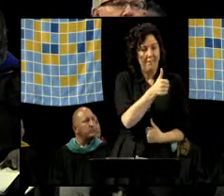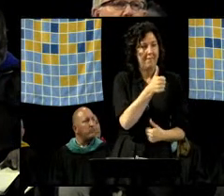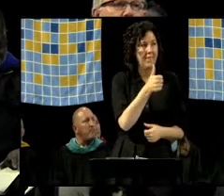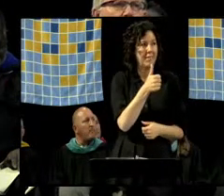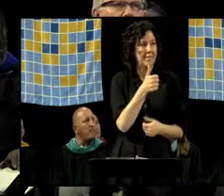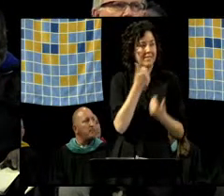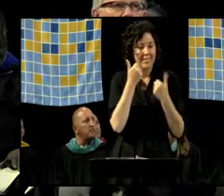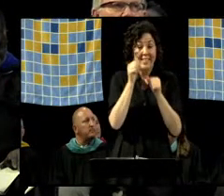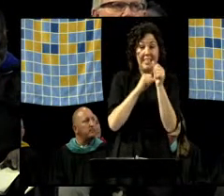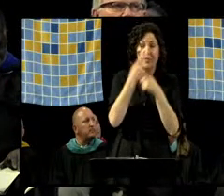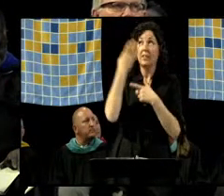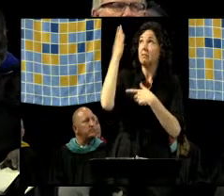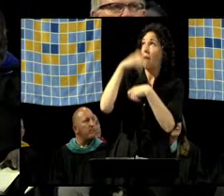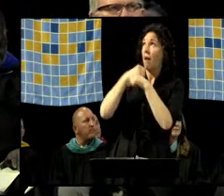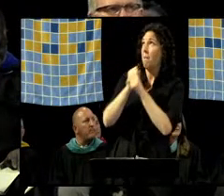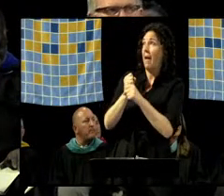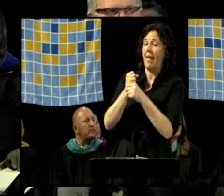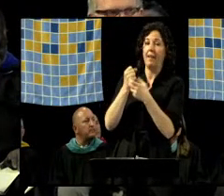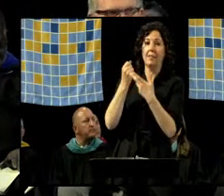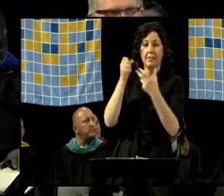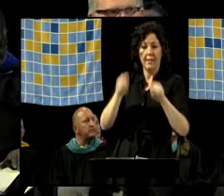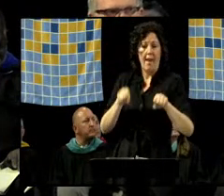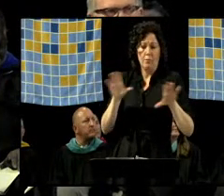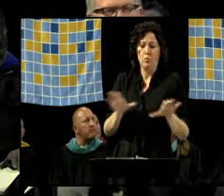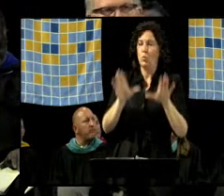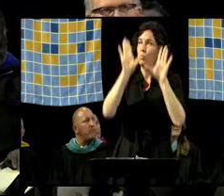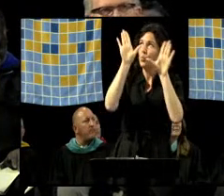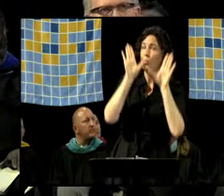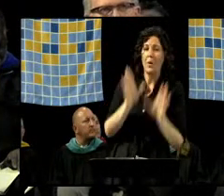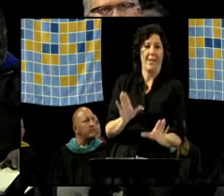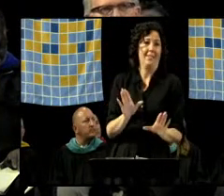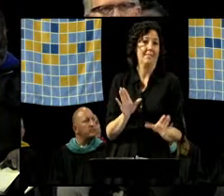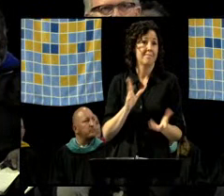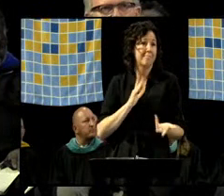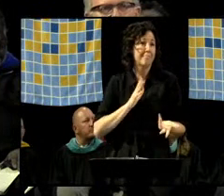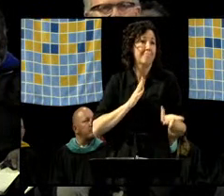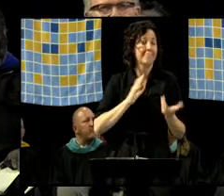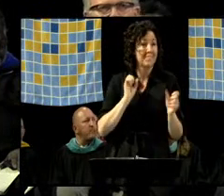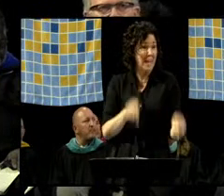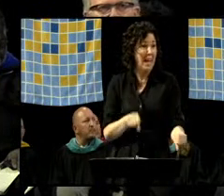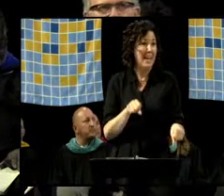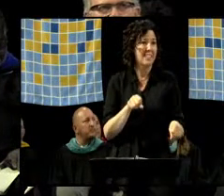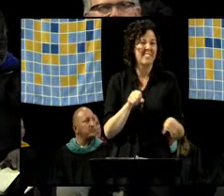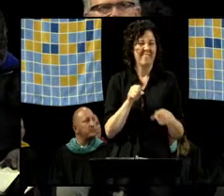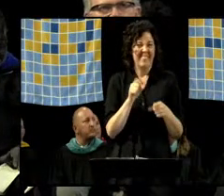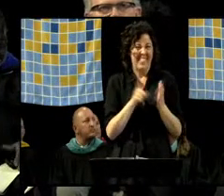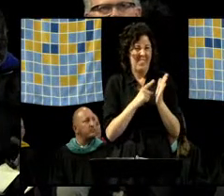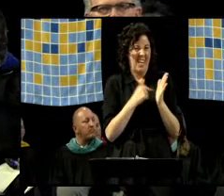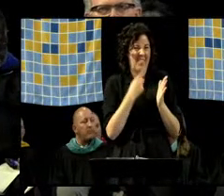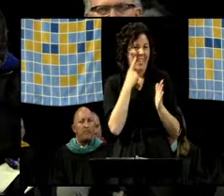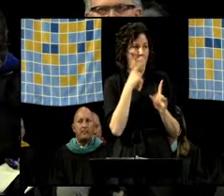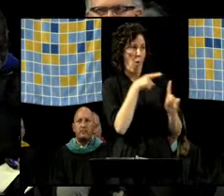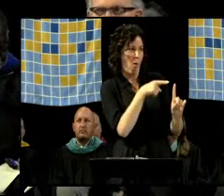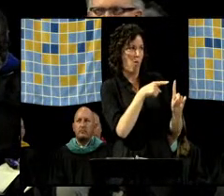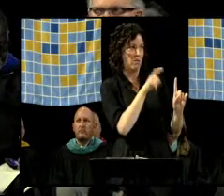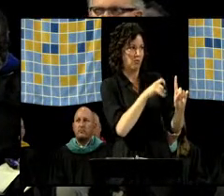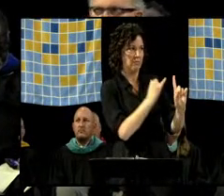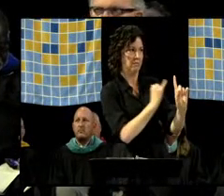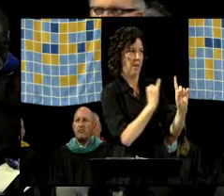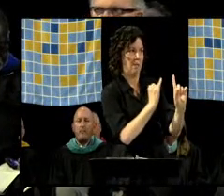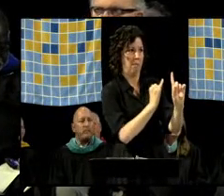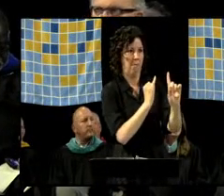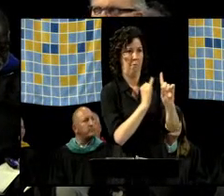Each one of us was created by God with the ability to do great things. Sometimes it's easy to feel like we have to conform to the likeness of others in order to fit